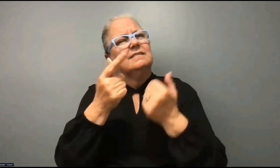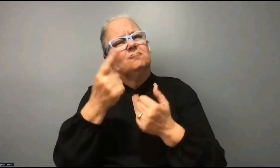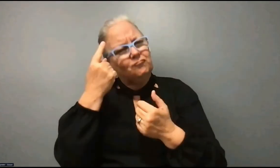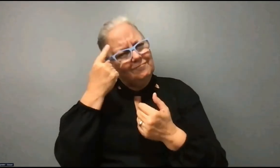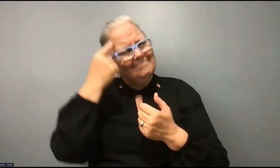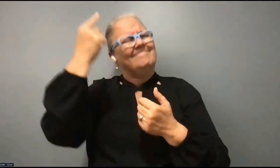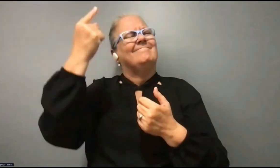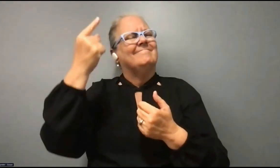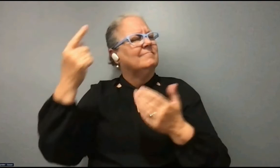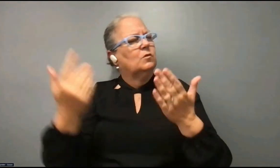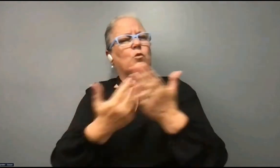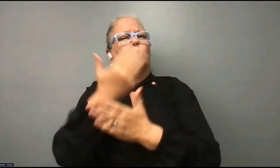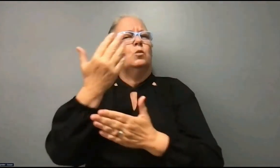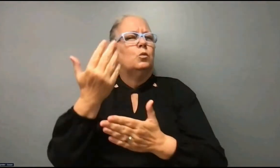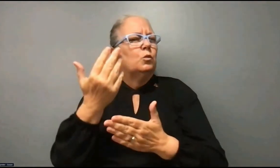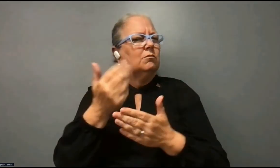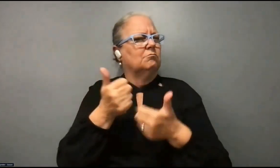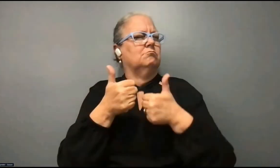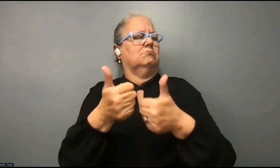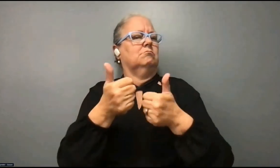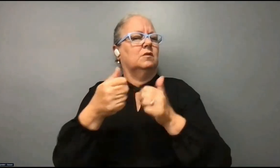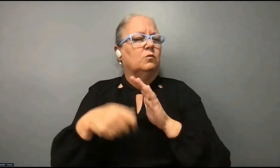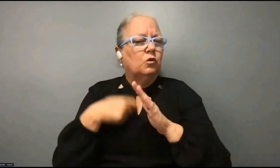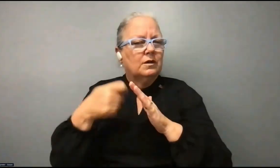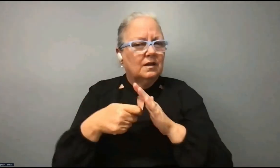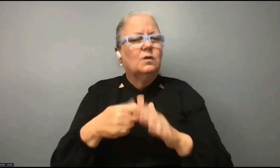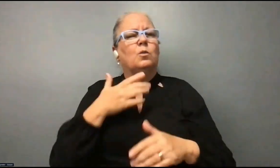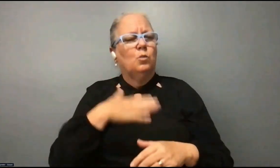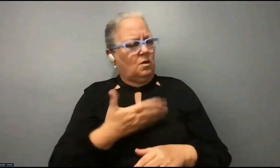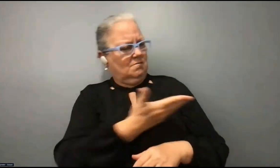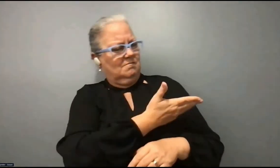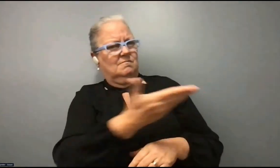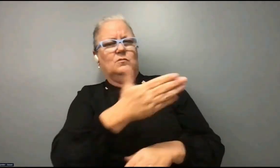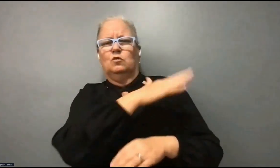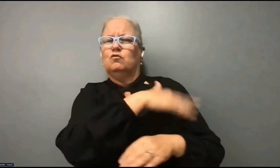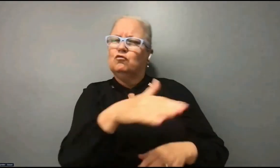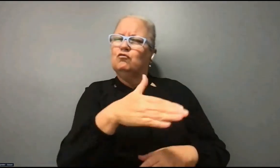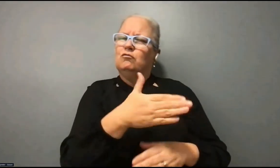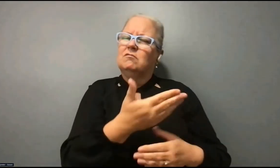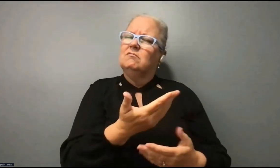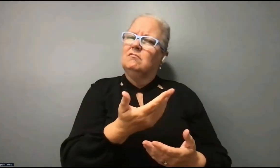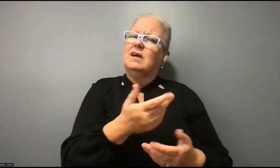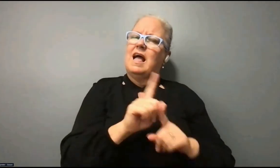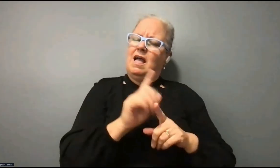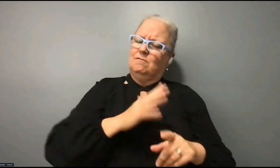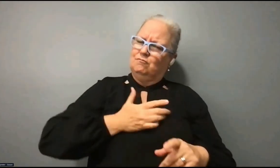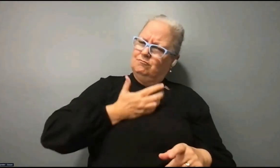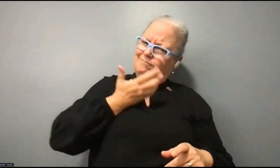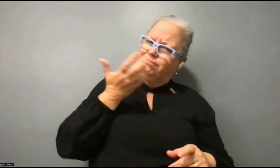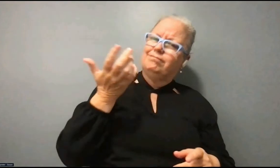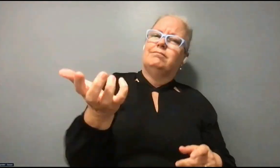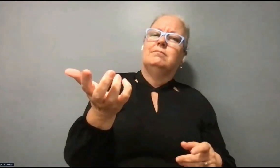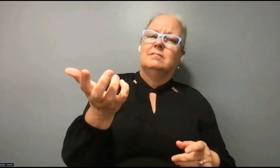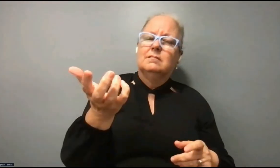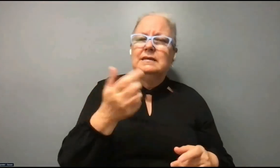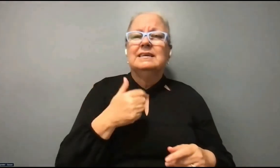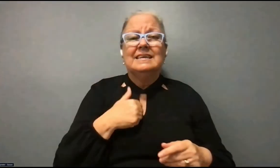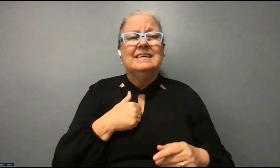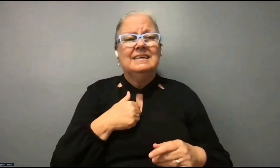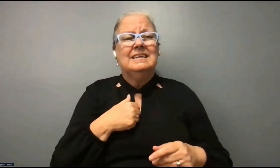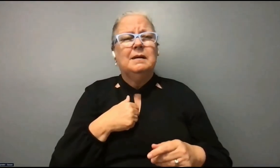that children are raising their confidence. So we said, we have this idea, but we don't know how to start the